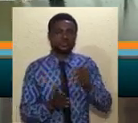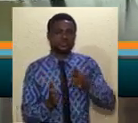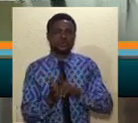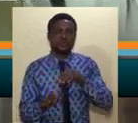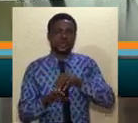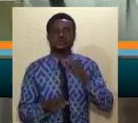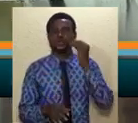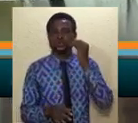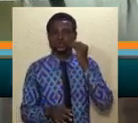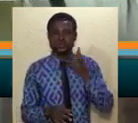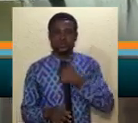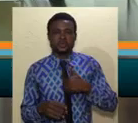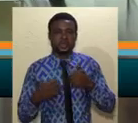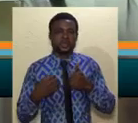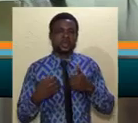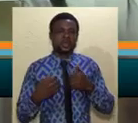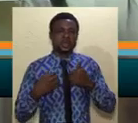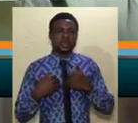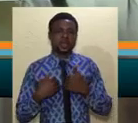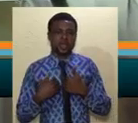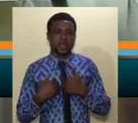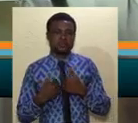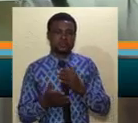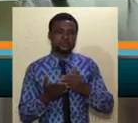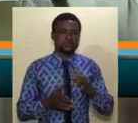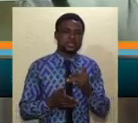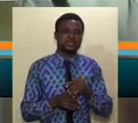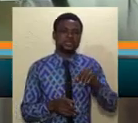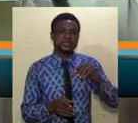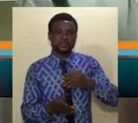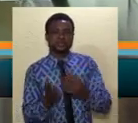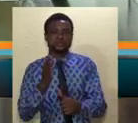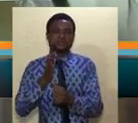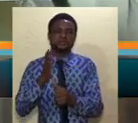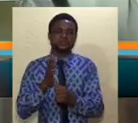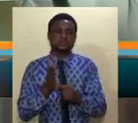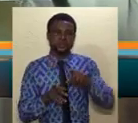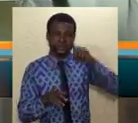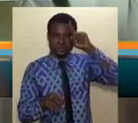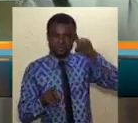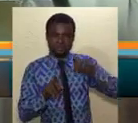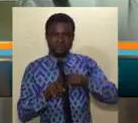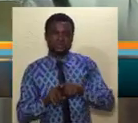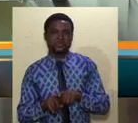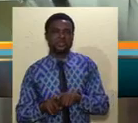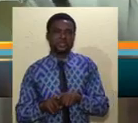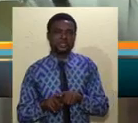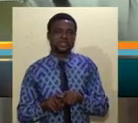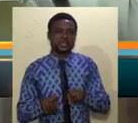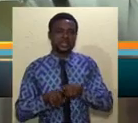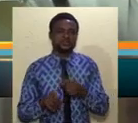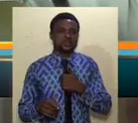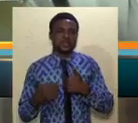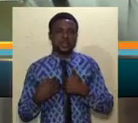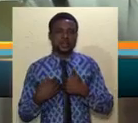could have someone like your senior brother or your uncle, your cousin, your neighbor watching over children, particularly